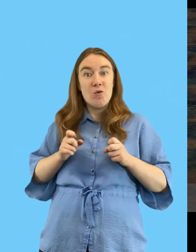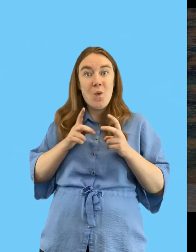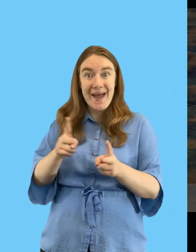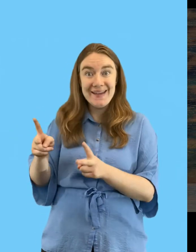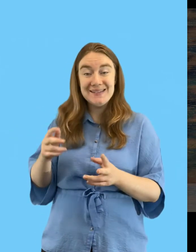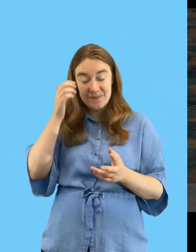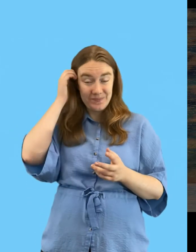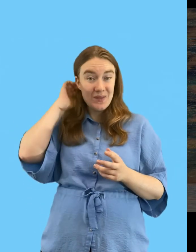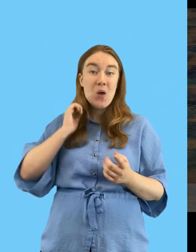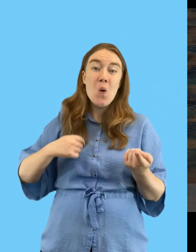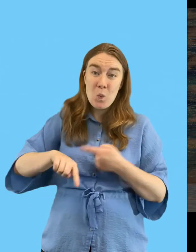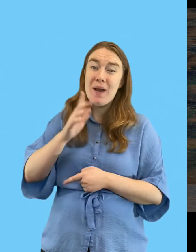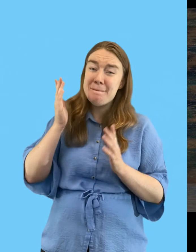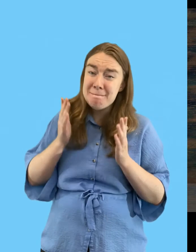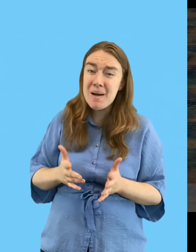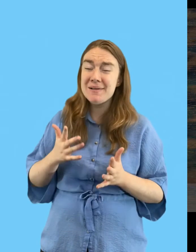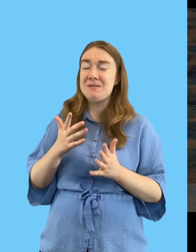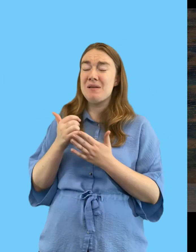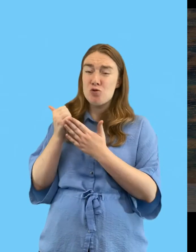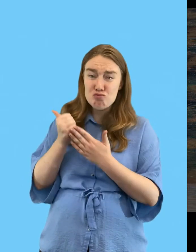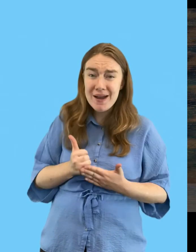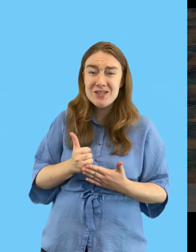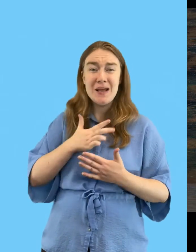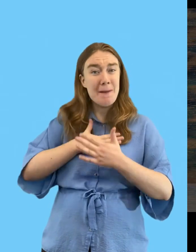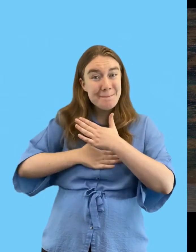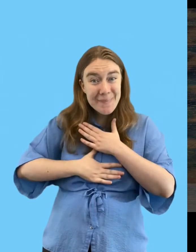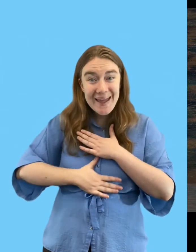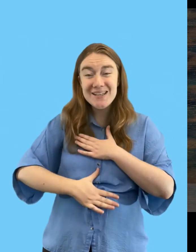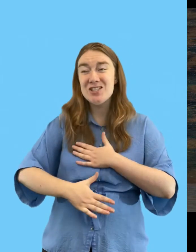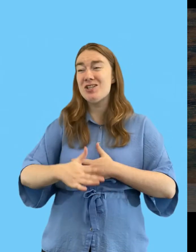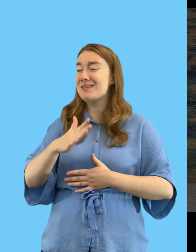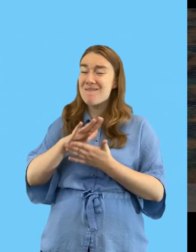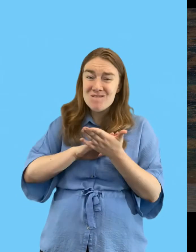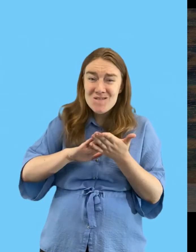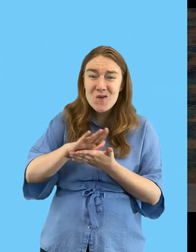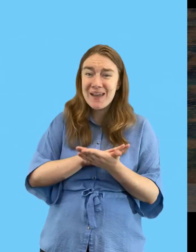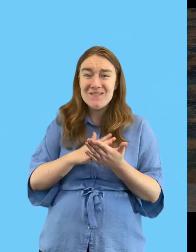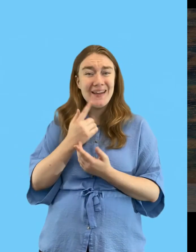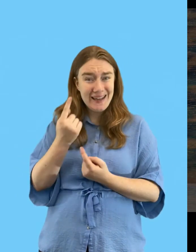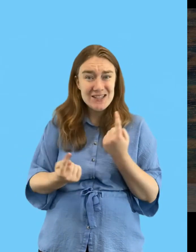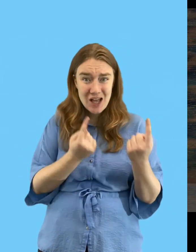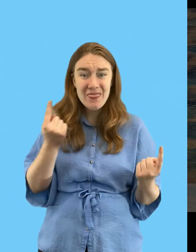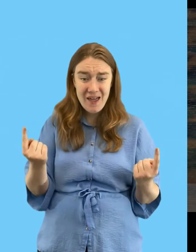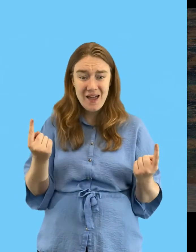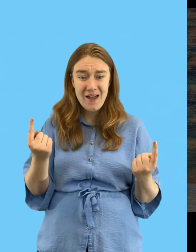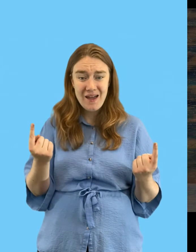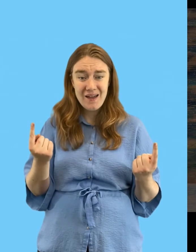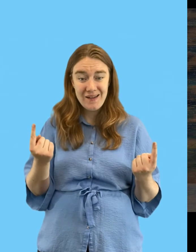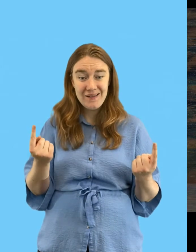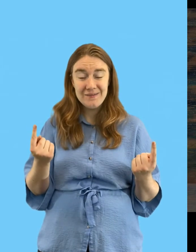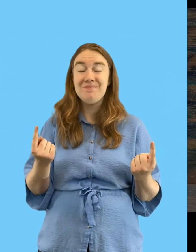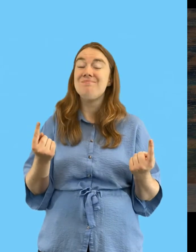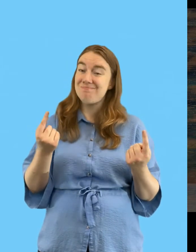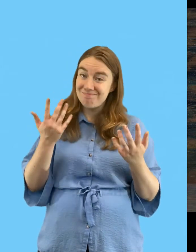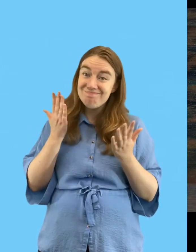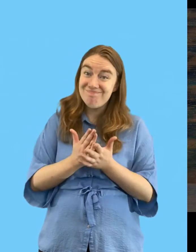to be extremely gracious and patient and forbearing with one another. And particularly, I'm sure there'll be lots